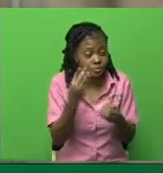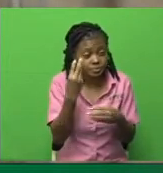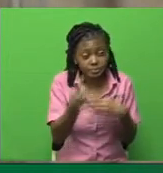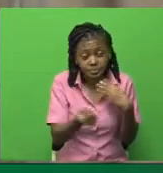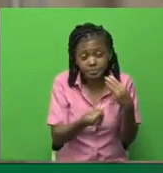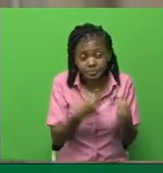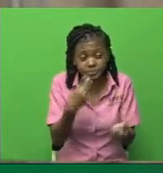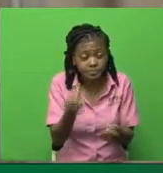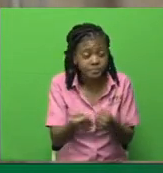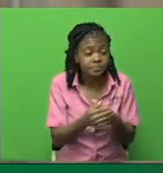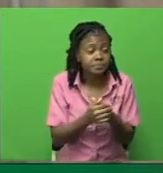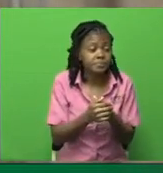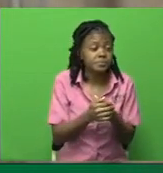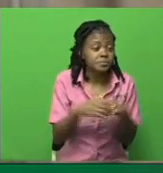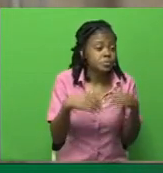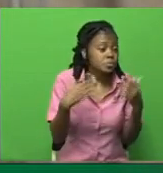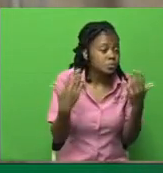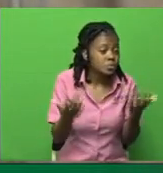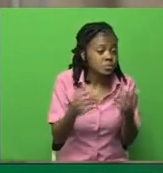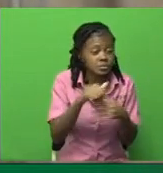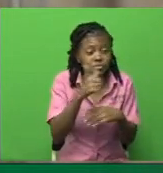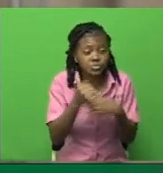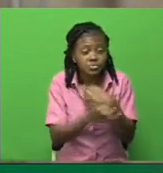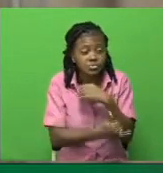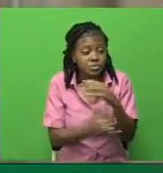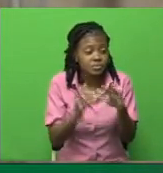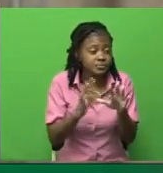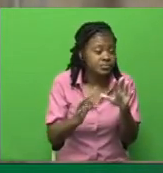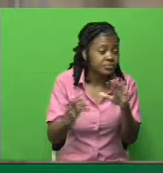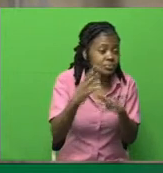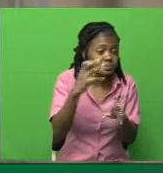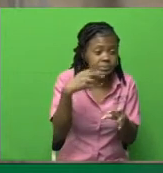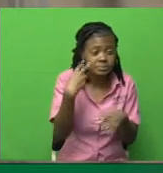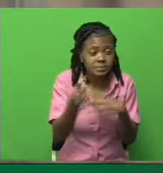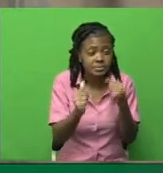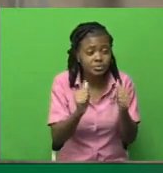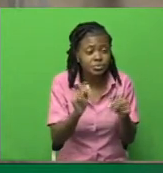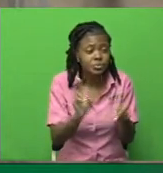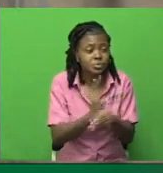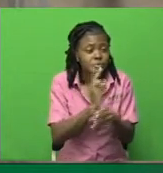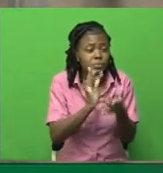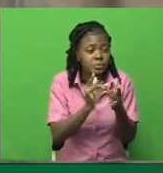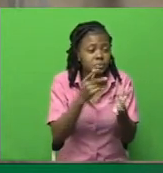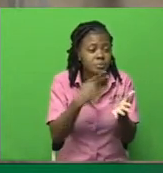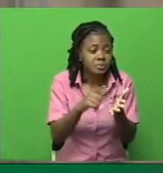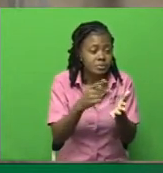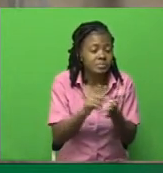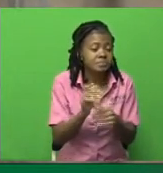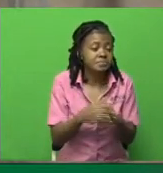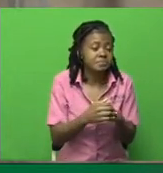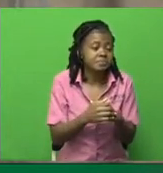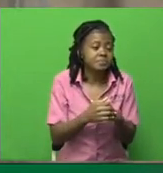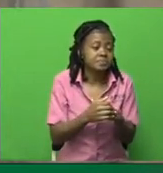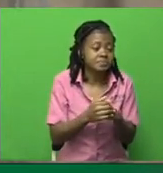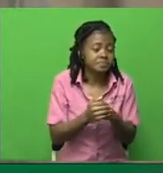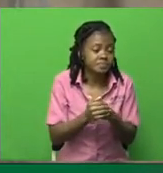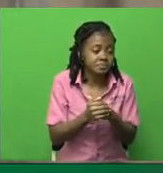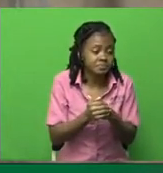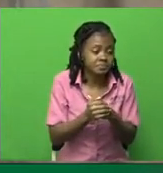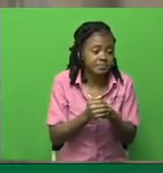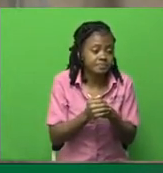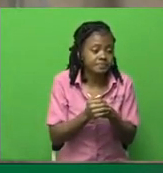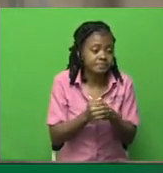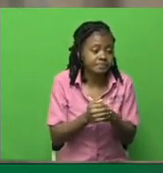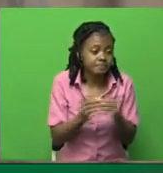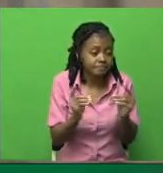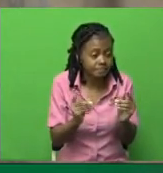locally but regionally and internationally and the member for Superior was spot on Madam speaker because just